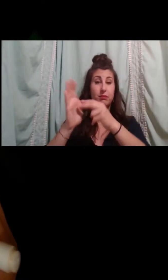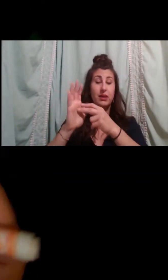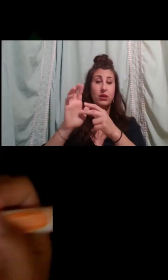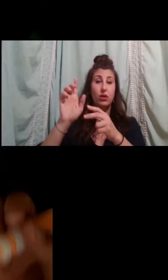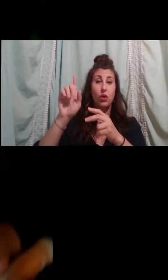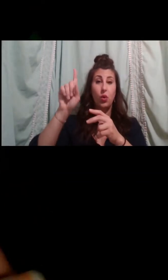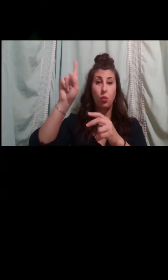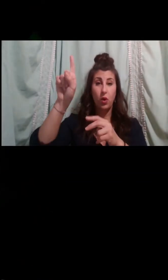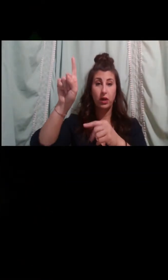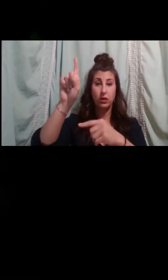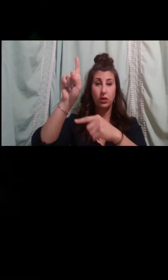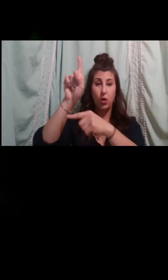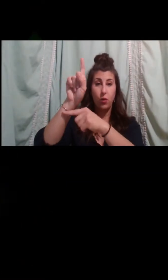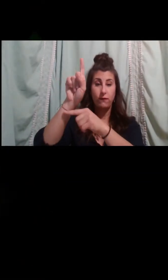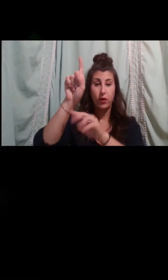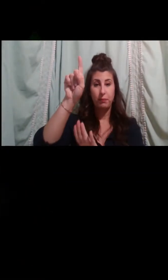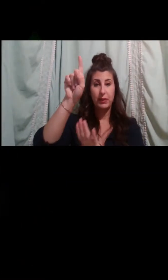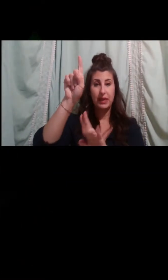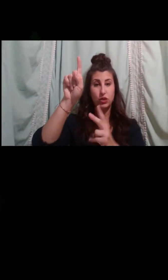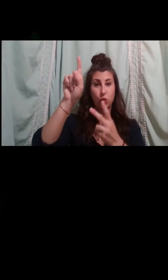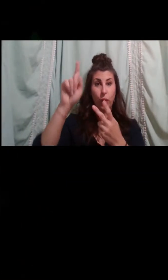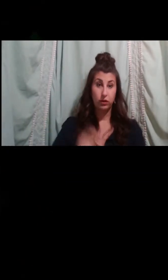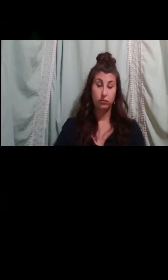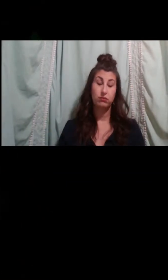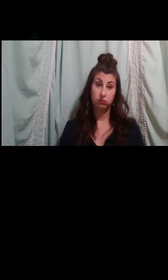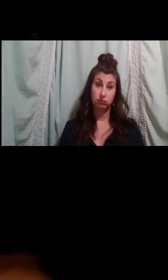it's 1 over b squared.